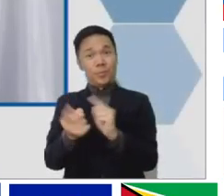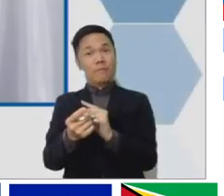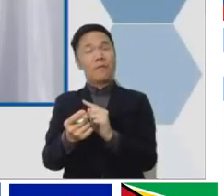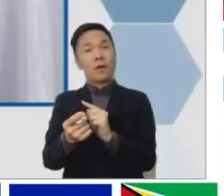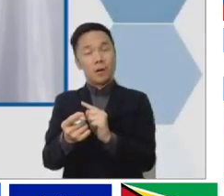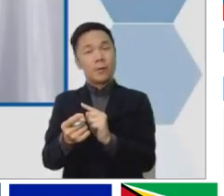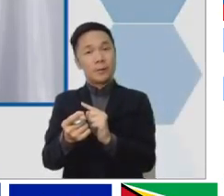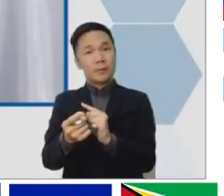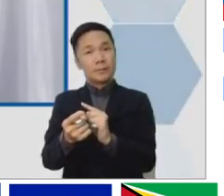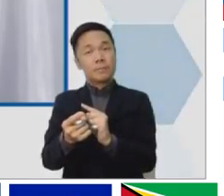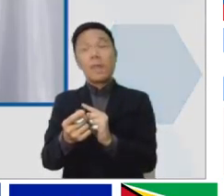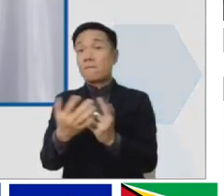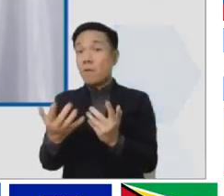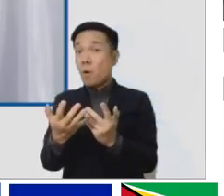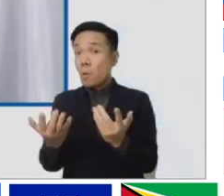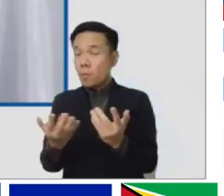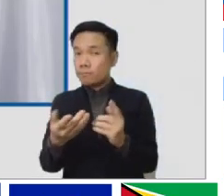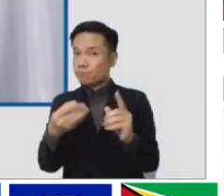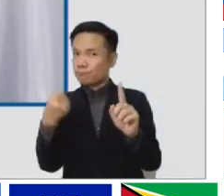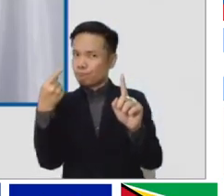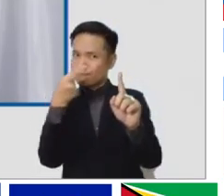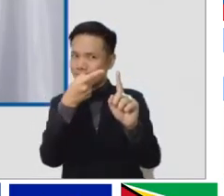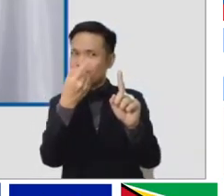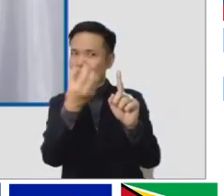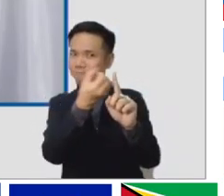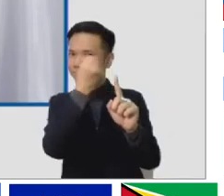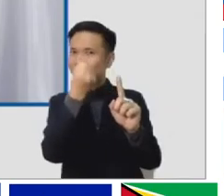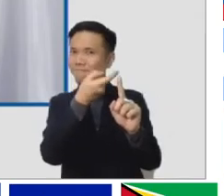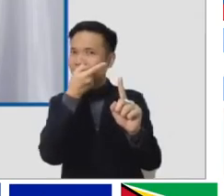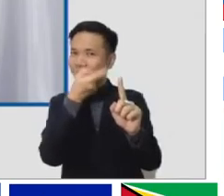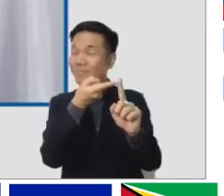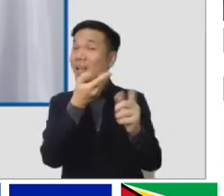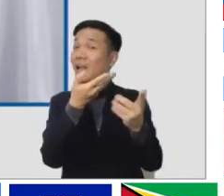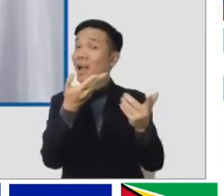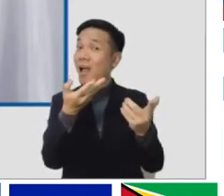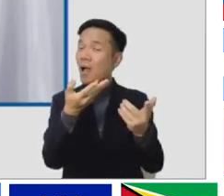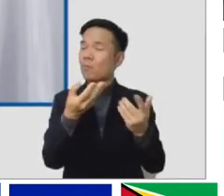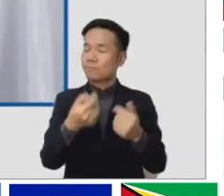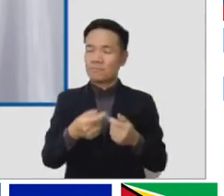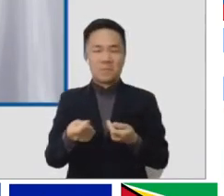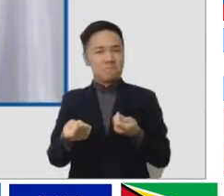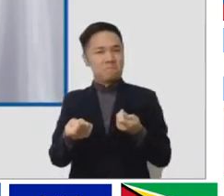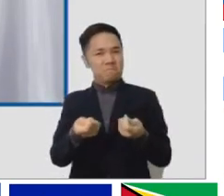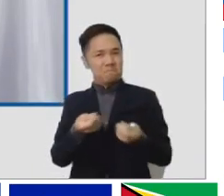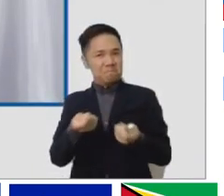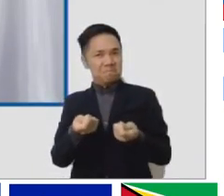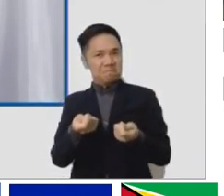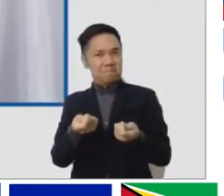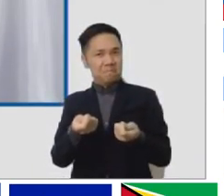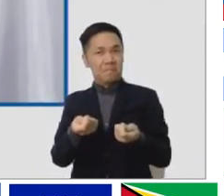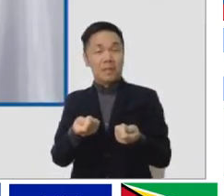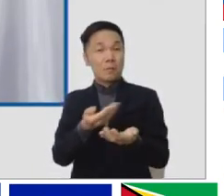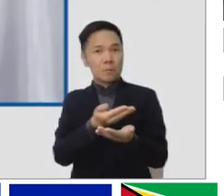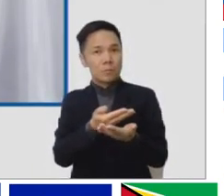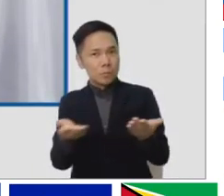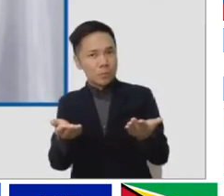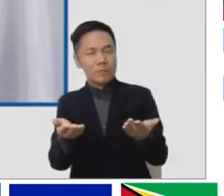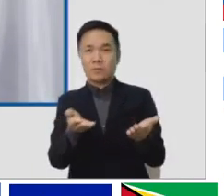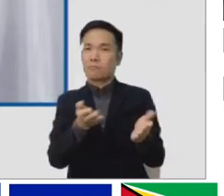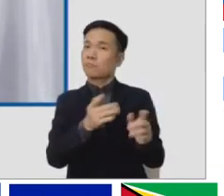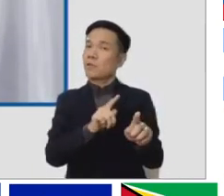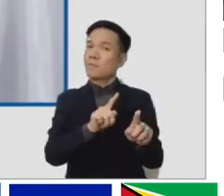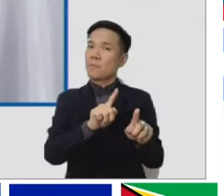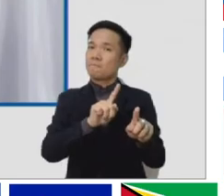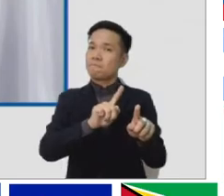that with a better orchestration and cooperation across all of these sectors, and for us to not